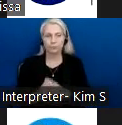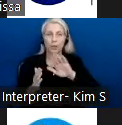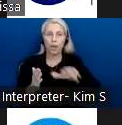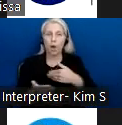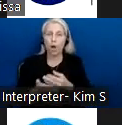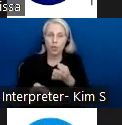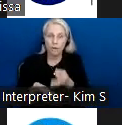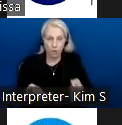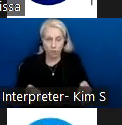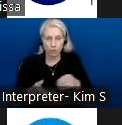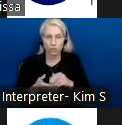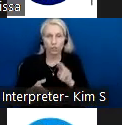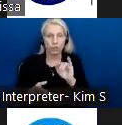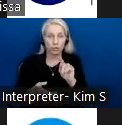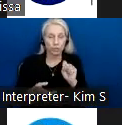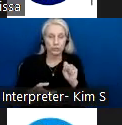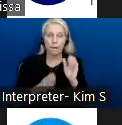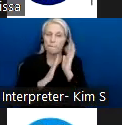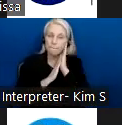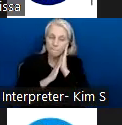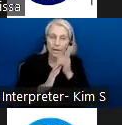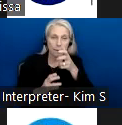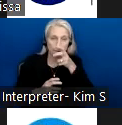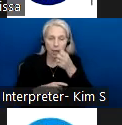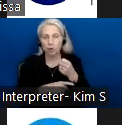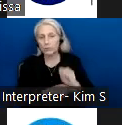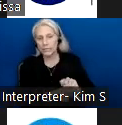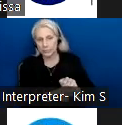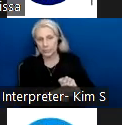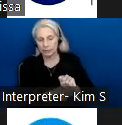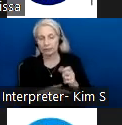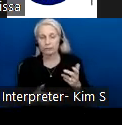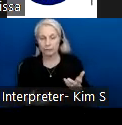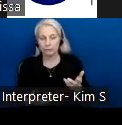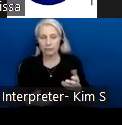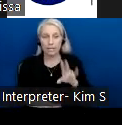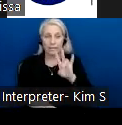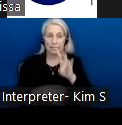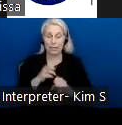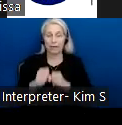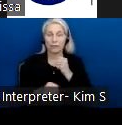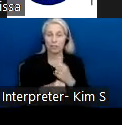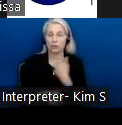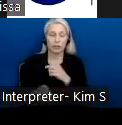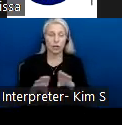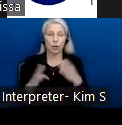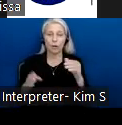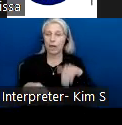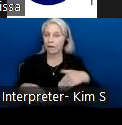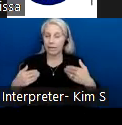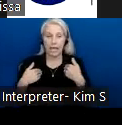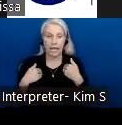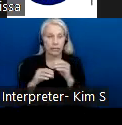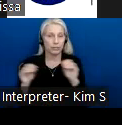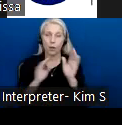furniture in these units are bed bug resistant. We, in the 7 years we've been open, have not had a